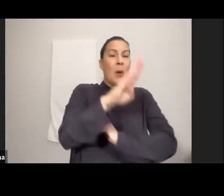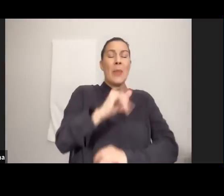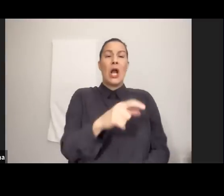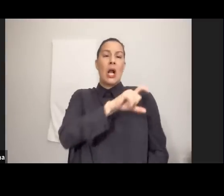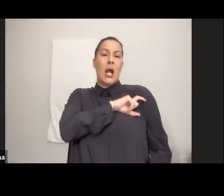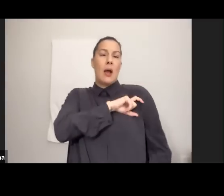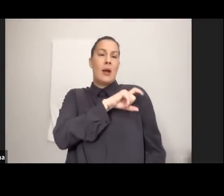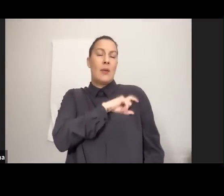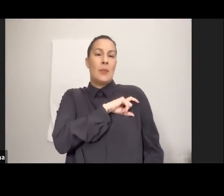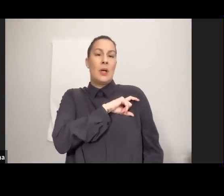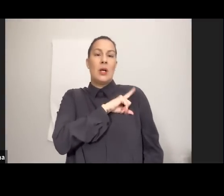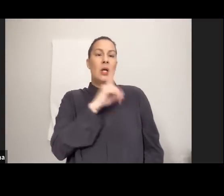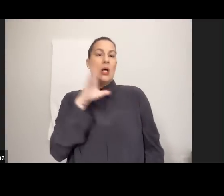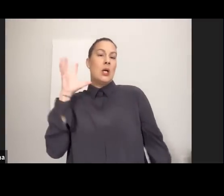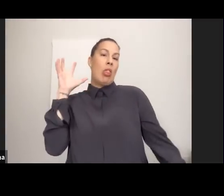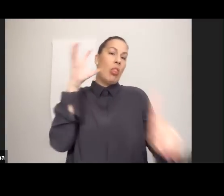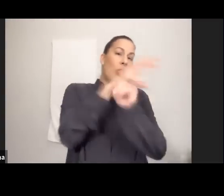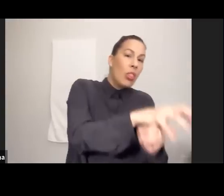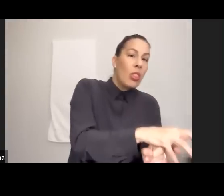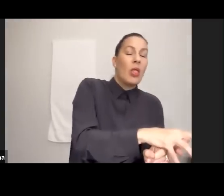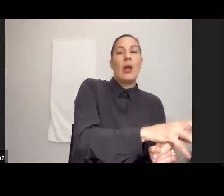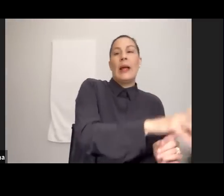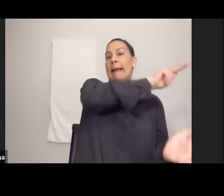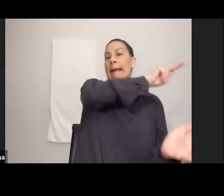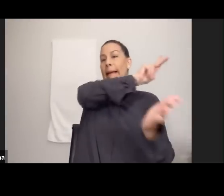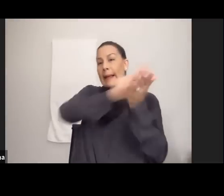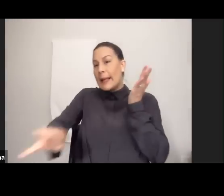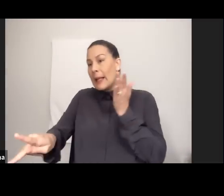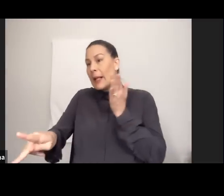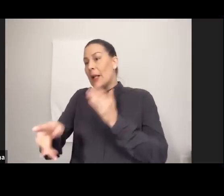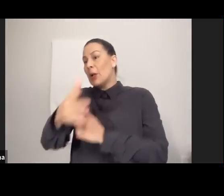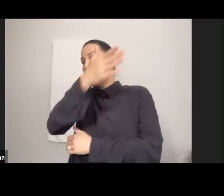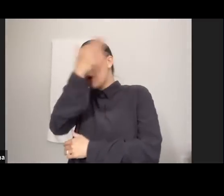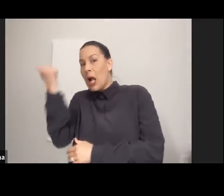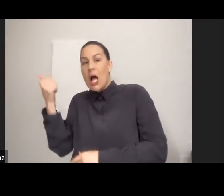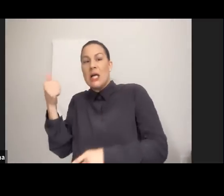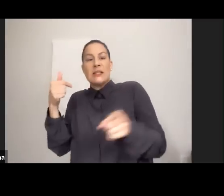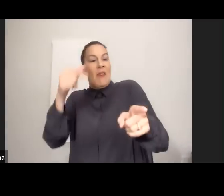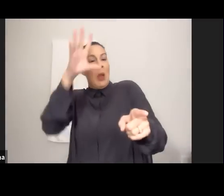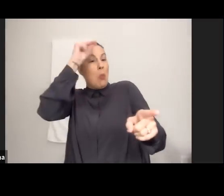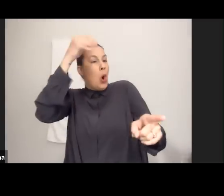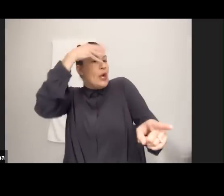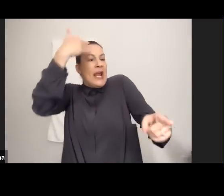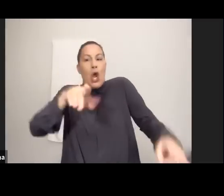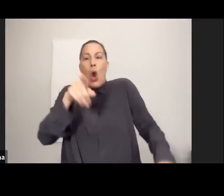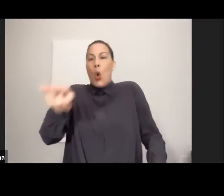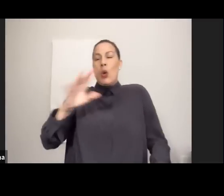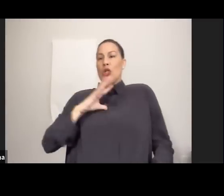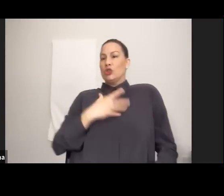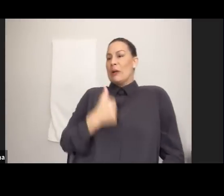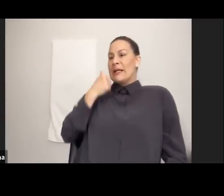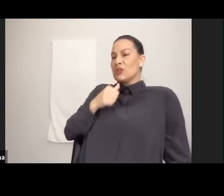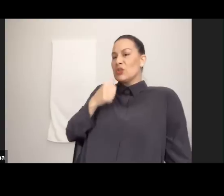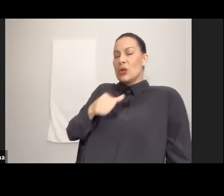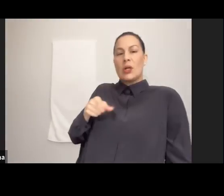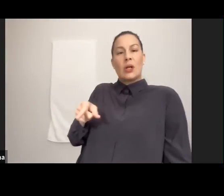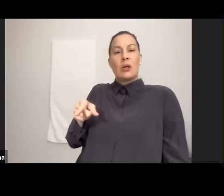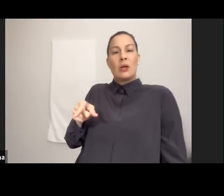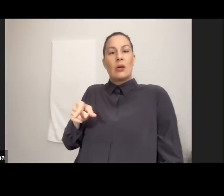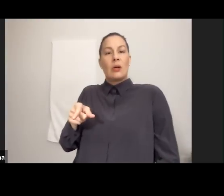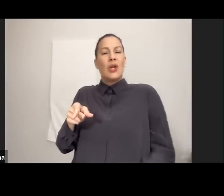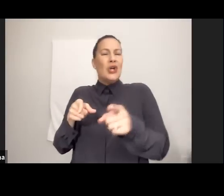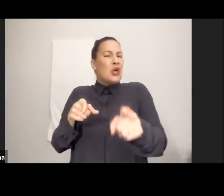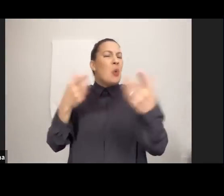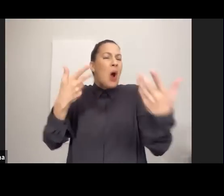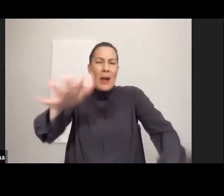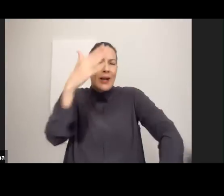jumped from other people, from being killed because the boys found out that she was a trans girl when they already knew that they sucked her dick 10 minutes ago. Let's not forget,